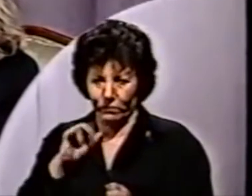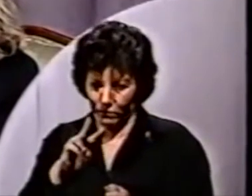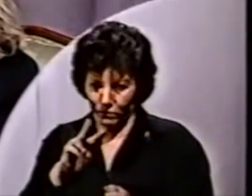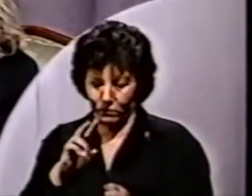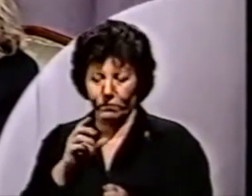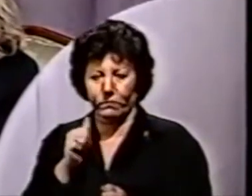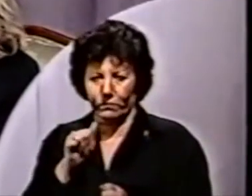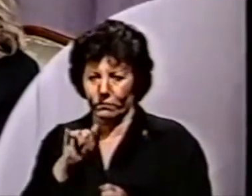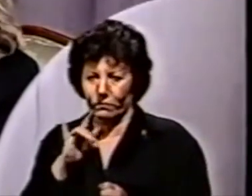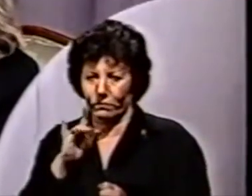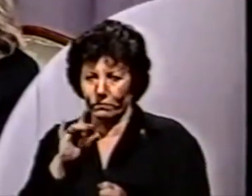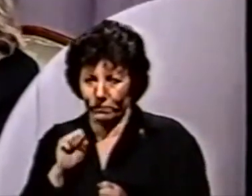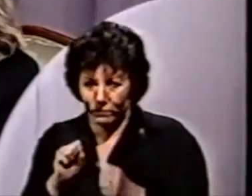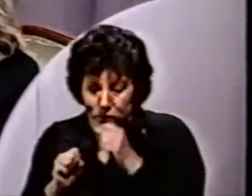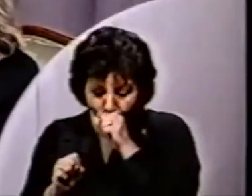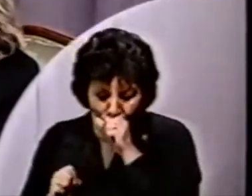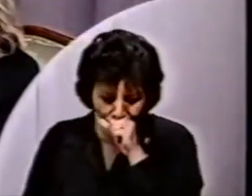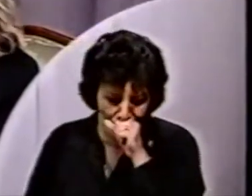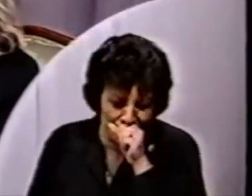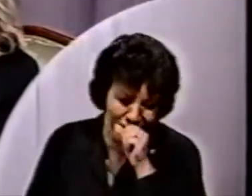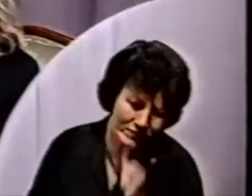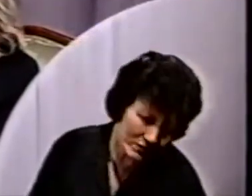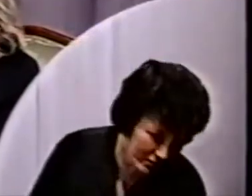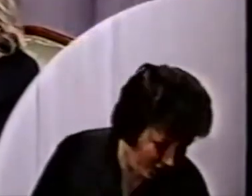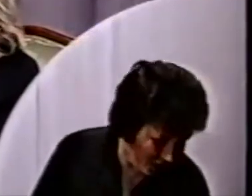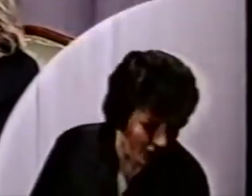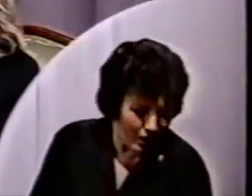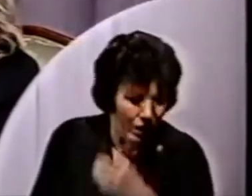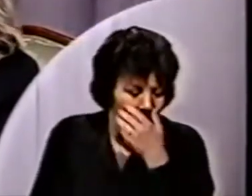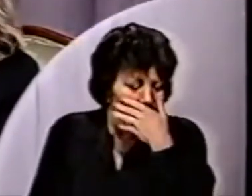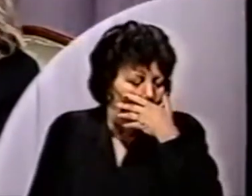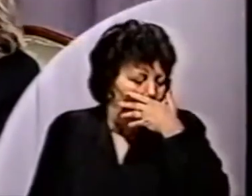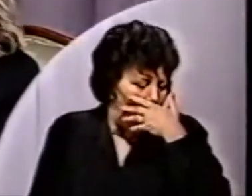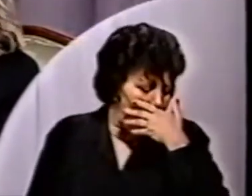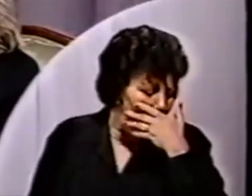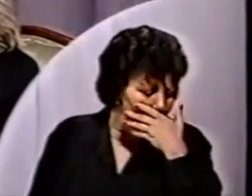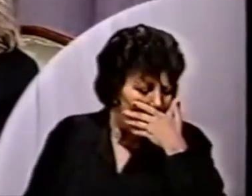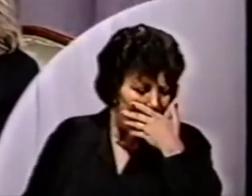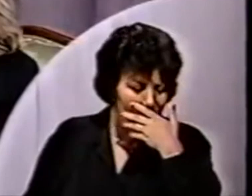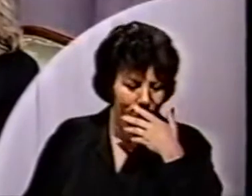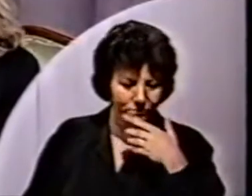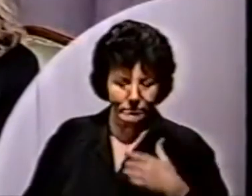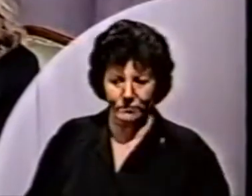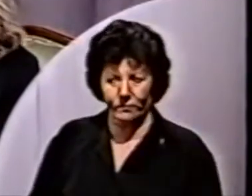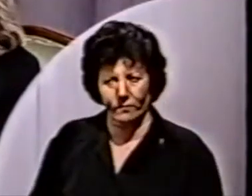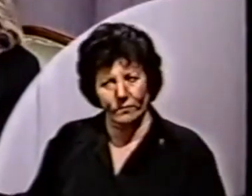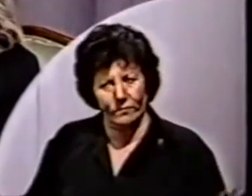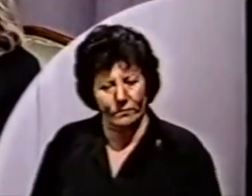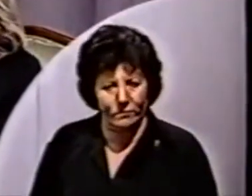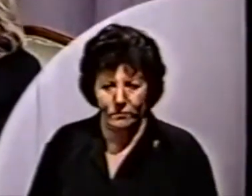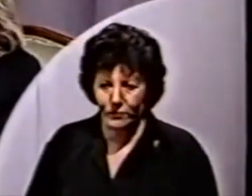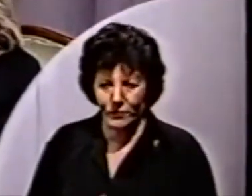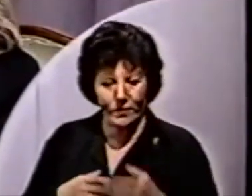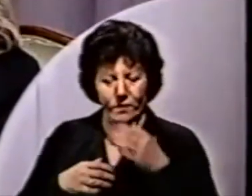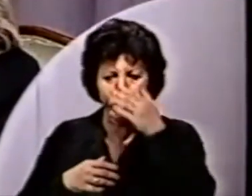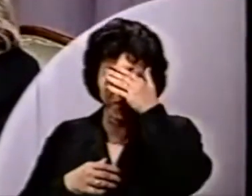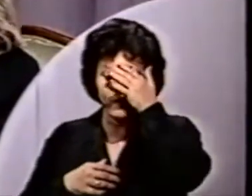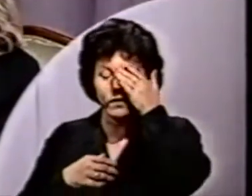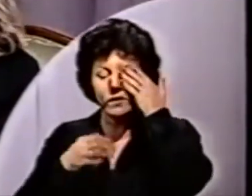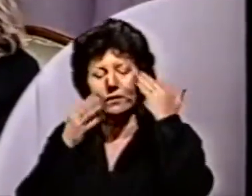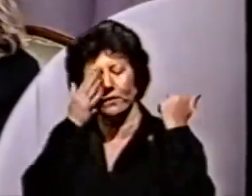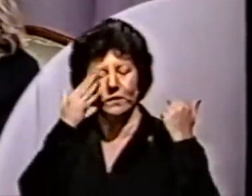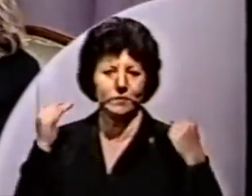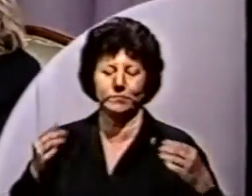that programs are accessible to women, whether it's our program at the Women's AIDS Project or any other services in the Denver metro